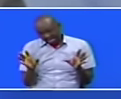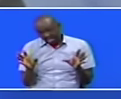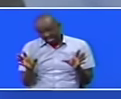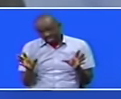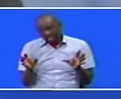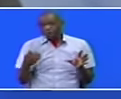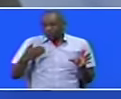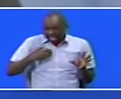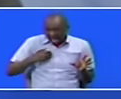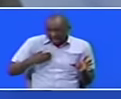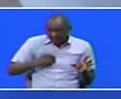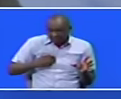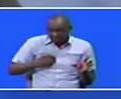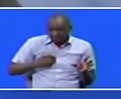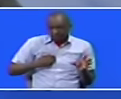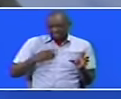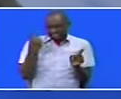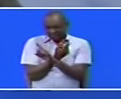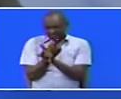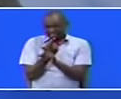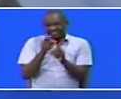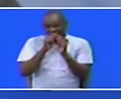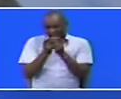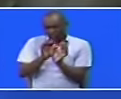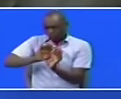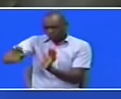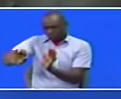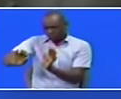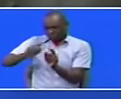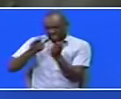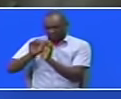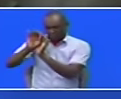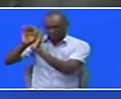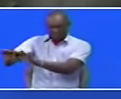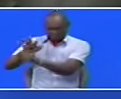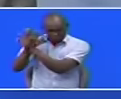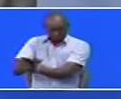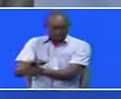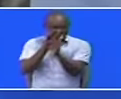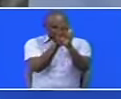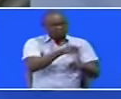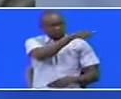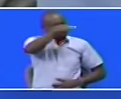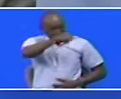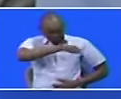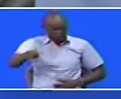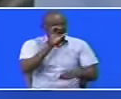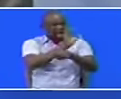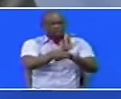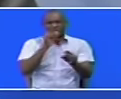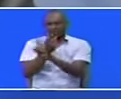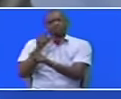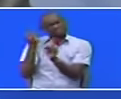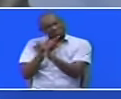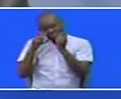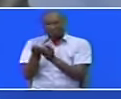there is extreme polarization among some tribal groups. Stereotyping and name-calling have